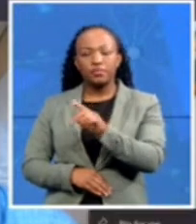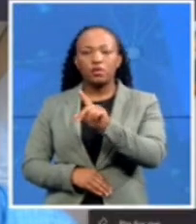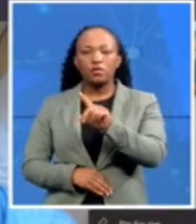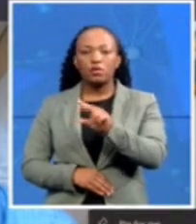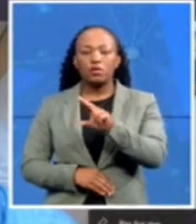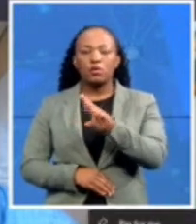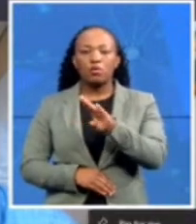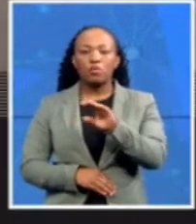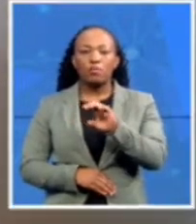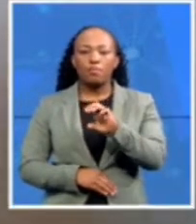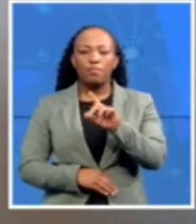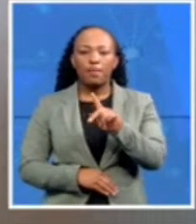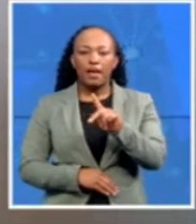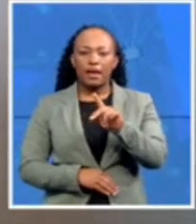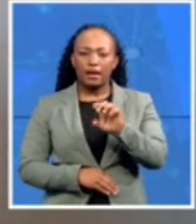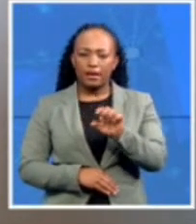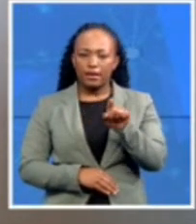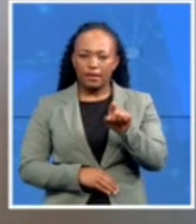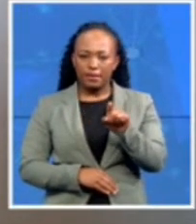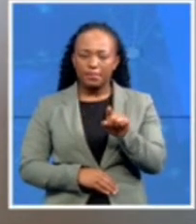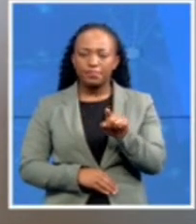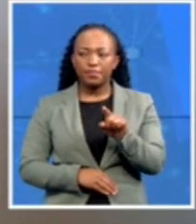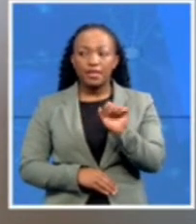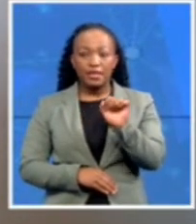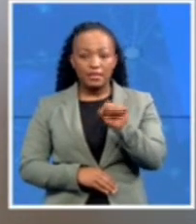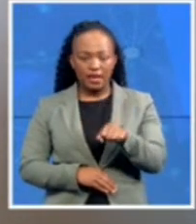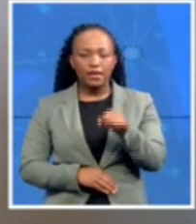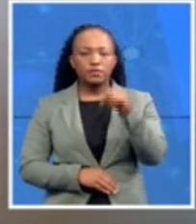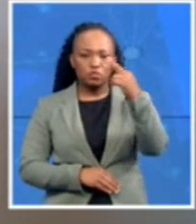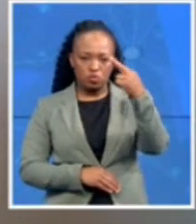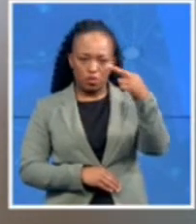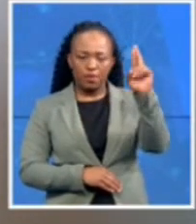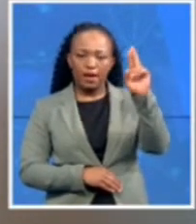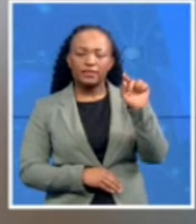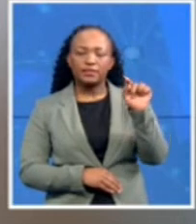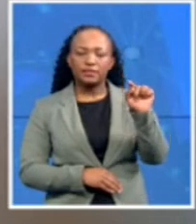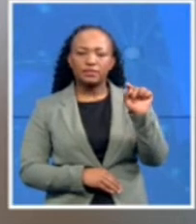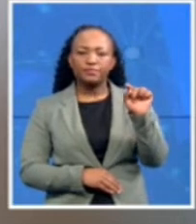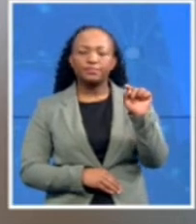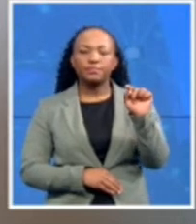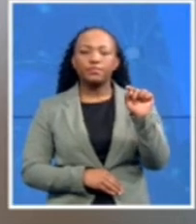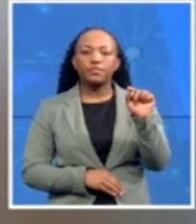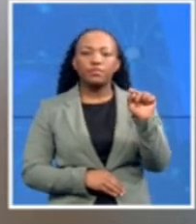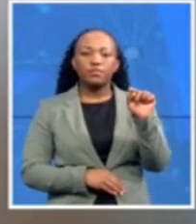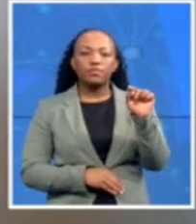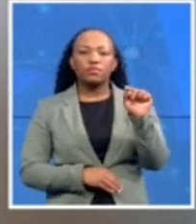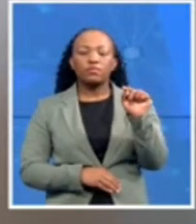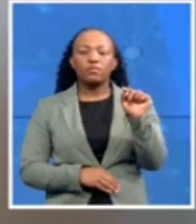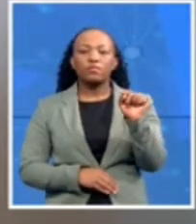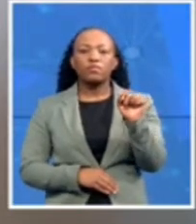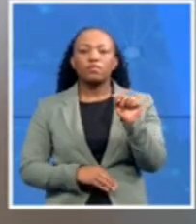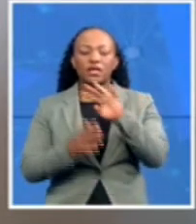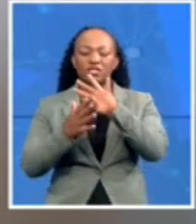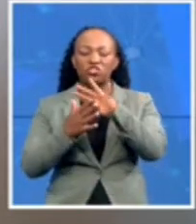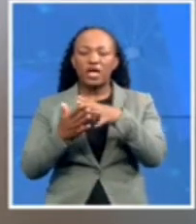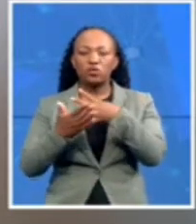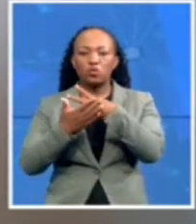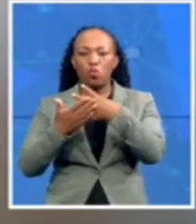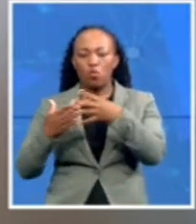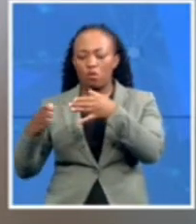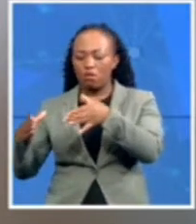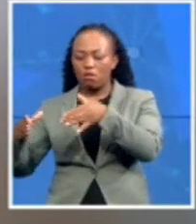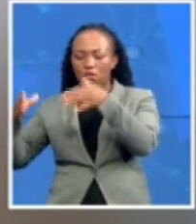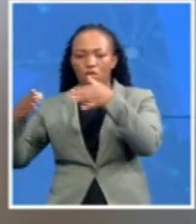correct that we have 2 sequential outages scheduled for next year, for the steam generator